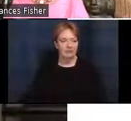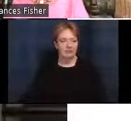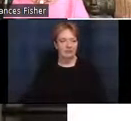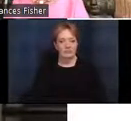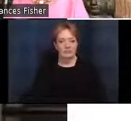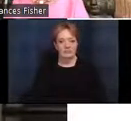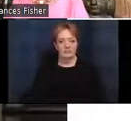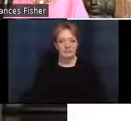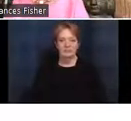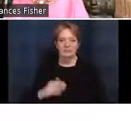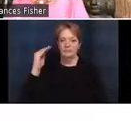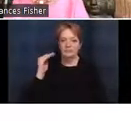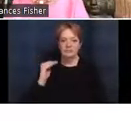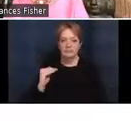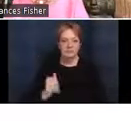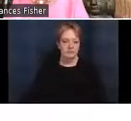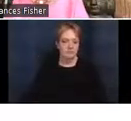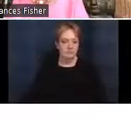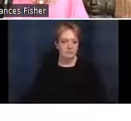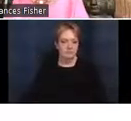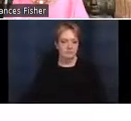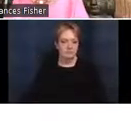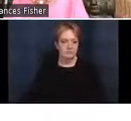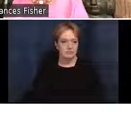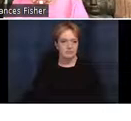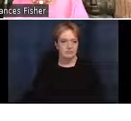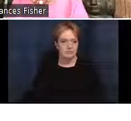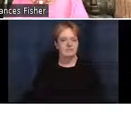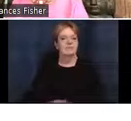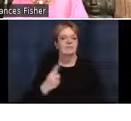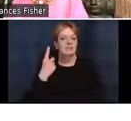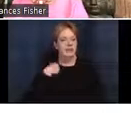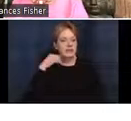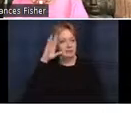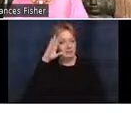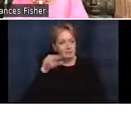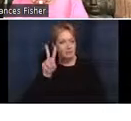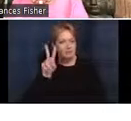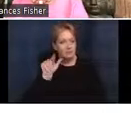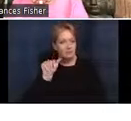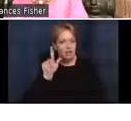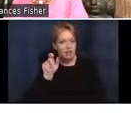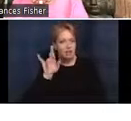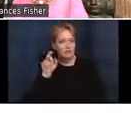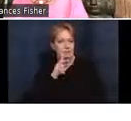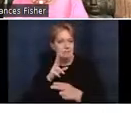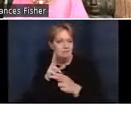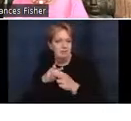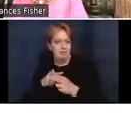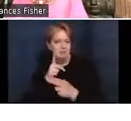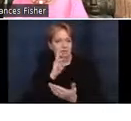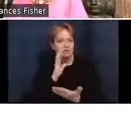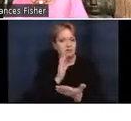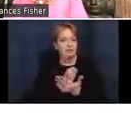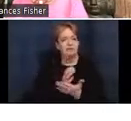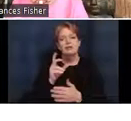And can you go to the next slide, please? Okay, one thing, I know Valerie had touched on this too. This is a photo of draped